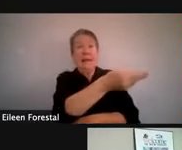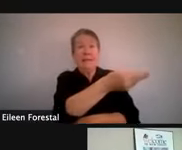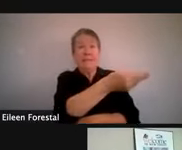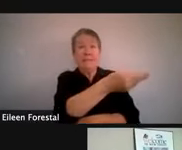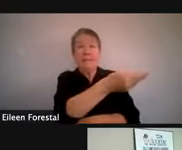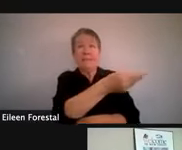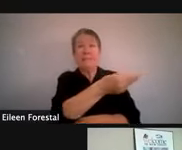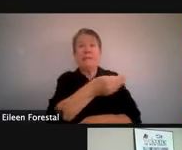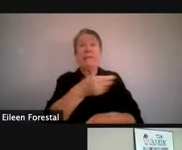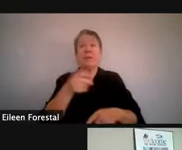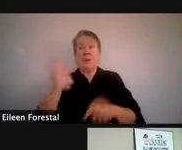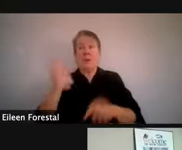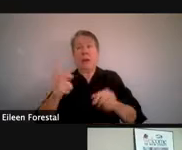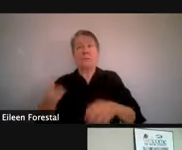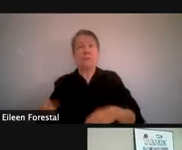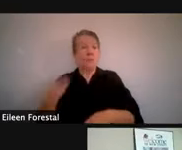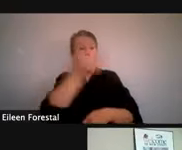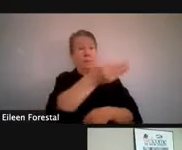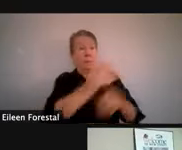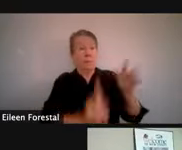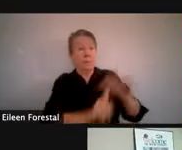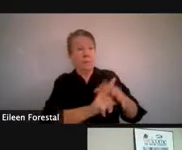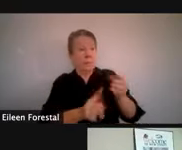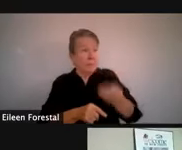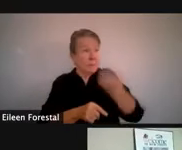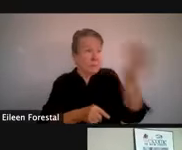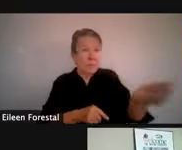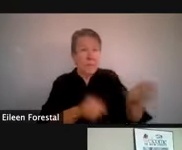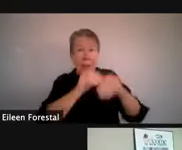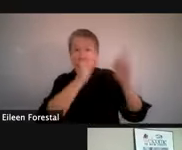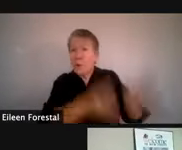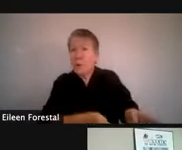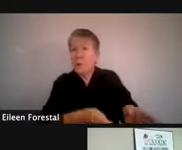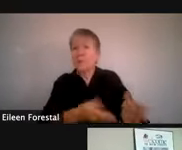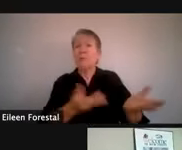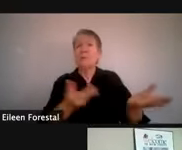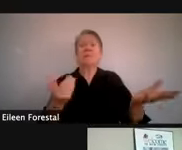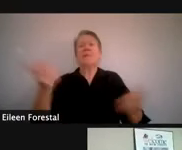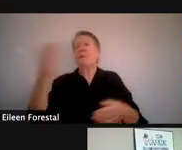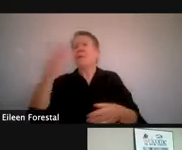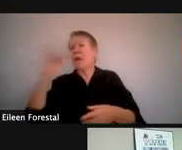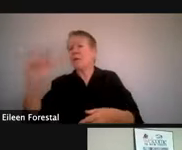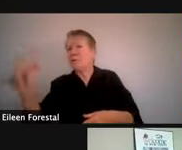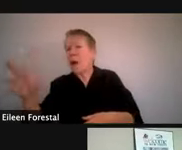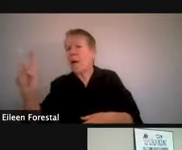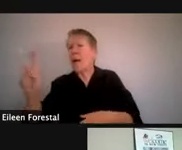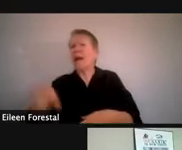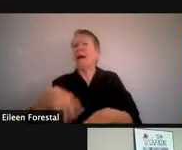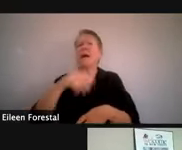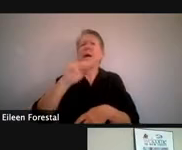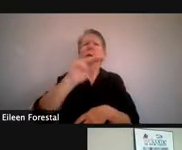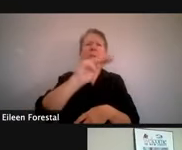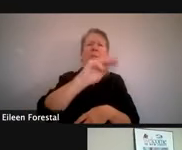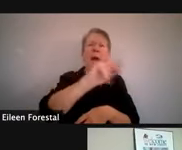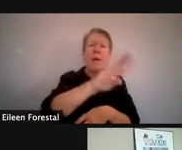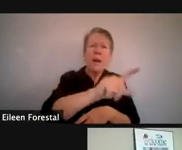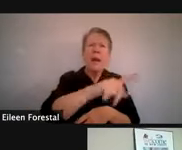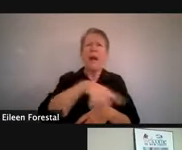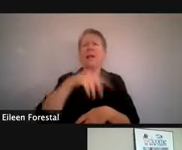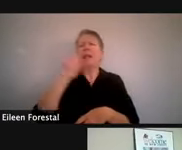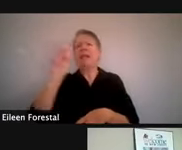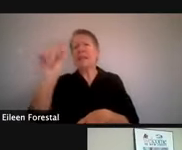To Judy and Tina, thank you as always. To Pat and Jared, Paramel, Dan, the rest of the team, thanks to everybody. I'm going to mask up as I would